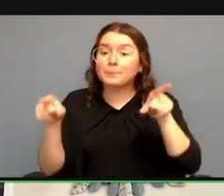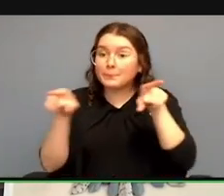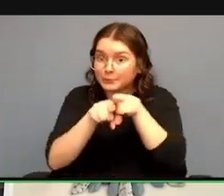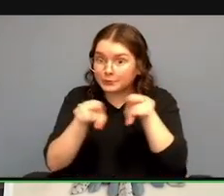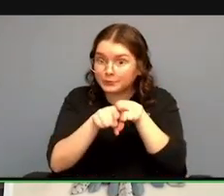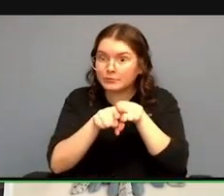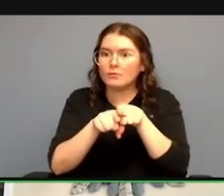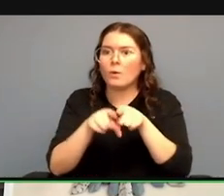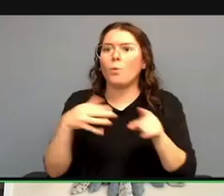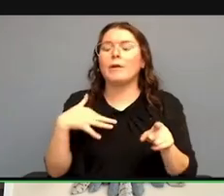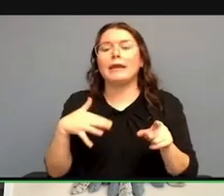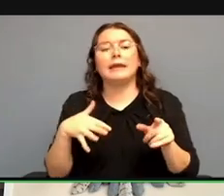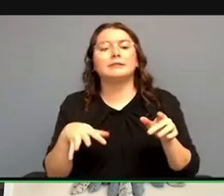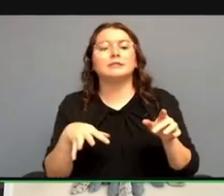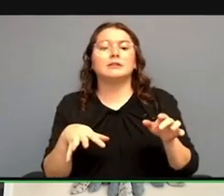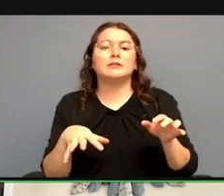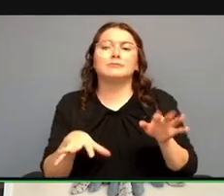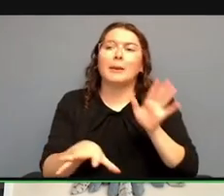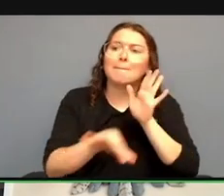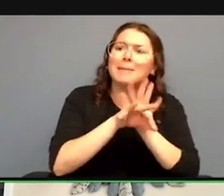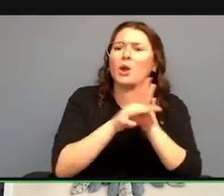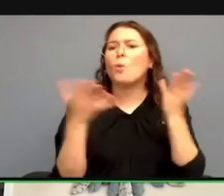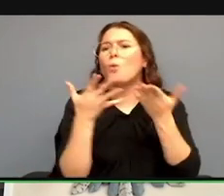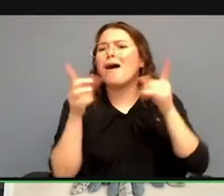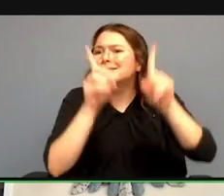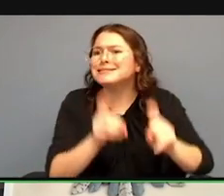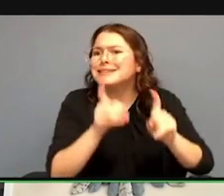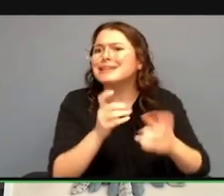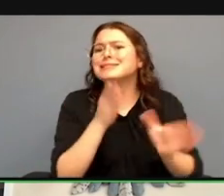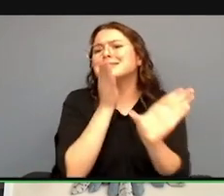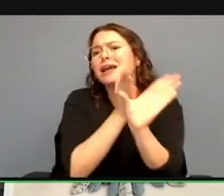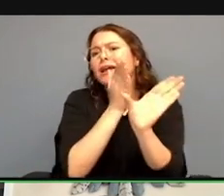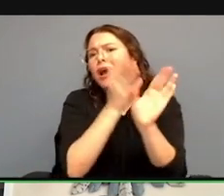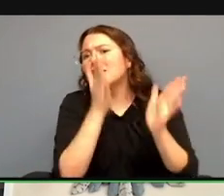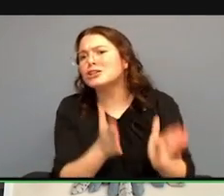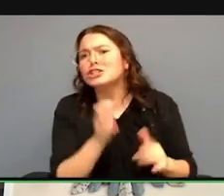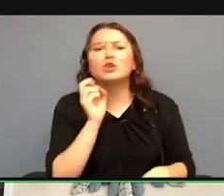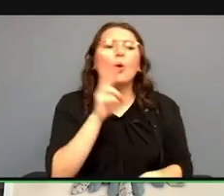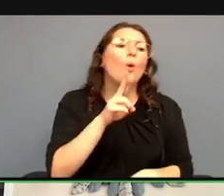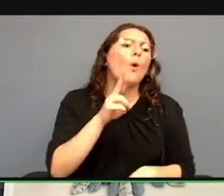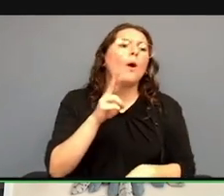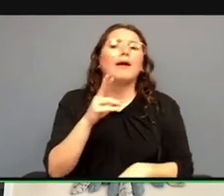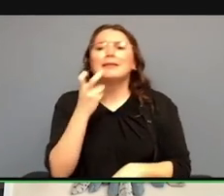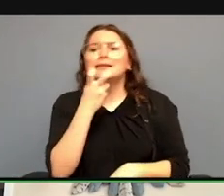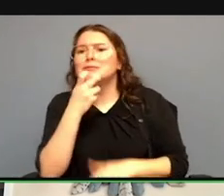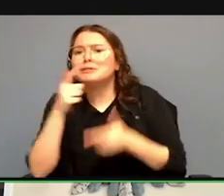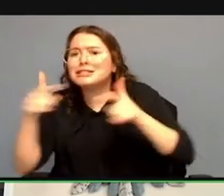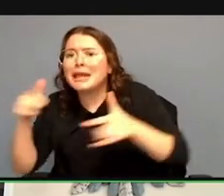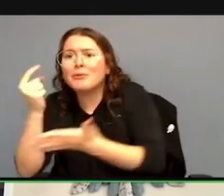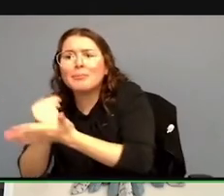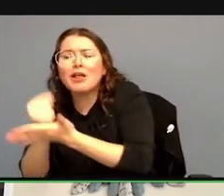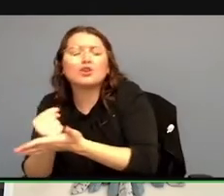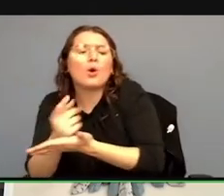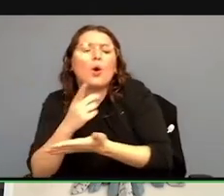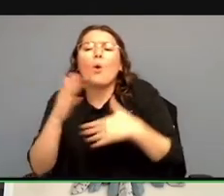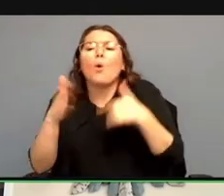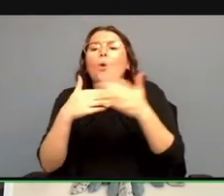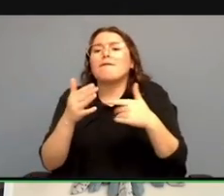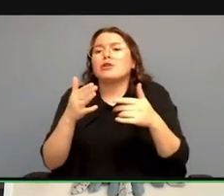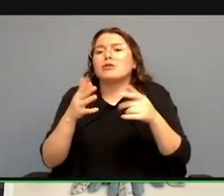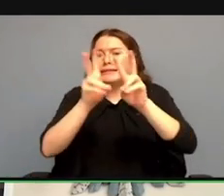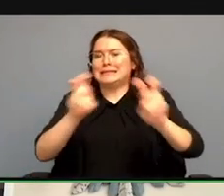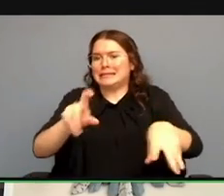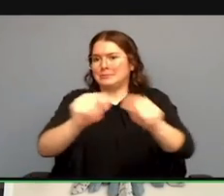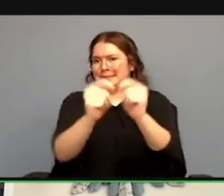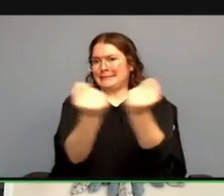actually choosing which test the psychologist or the speech pathologist or whoever is on the assessment team,